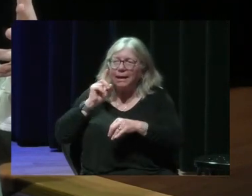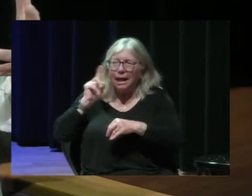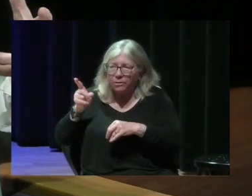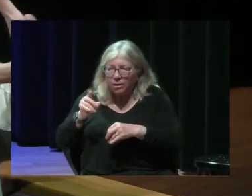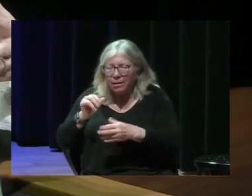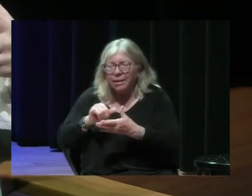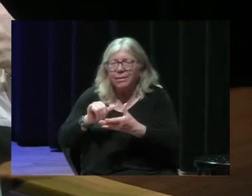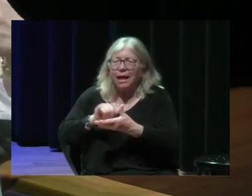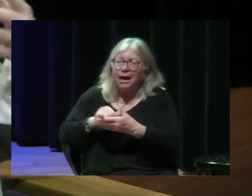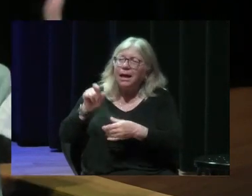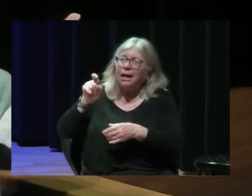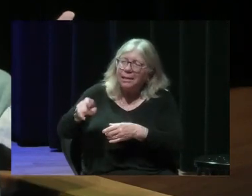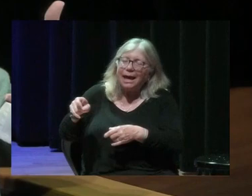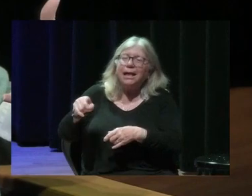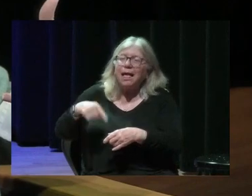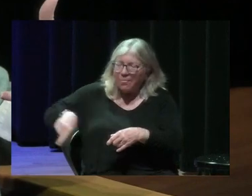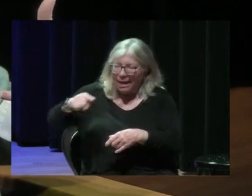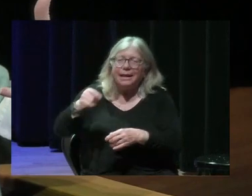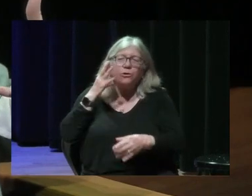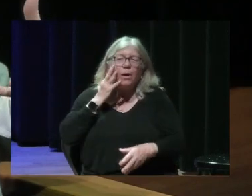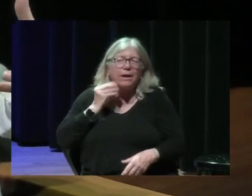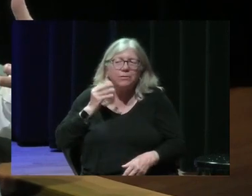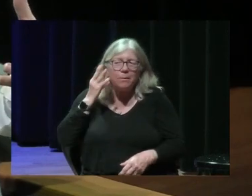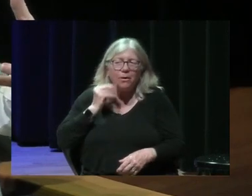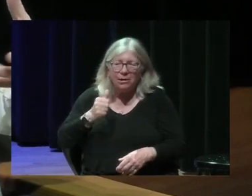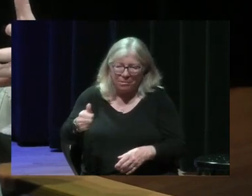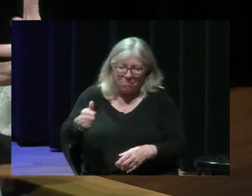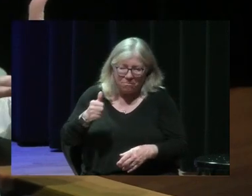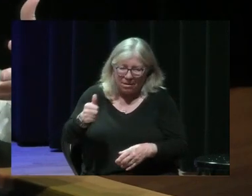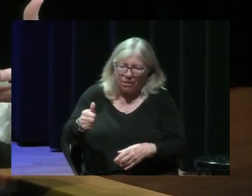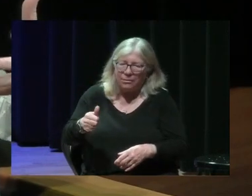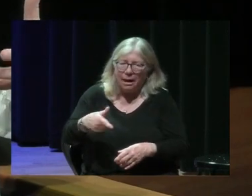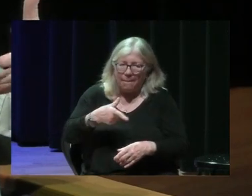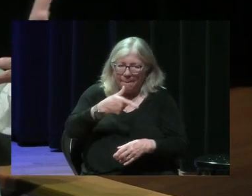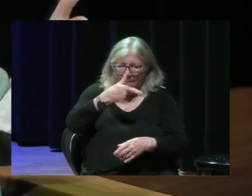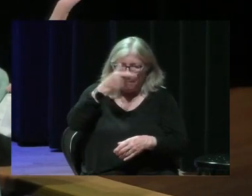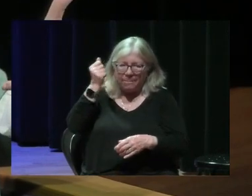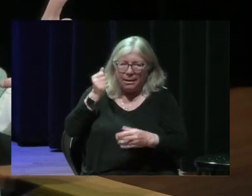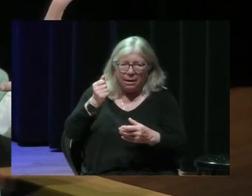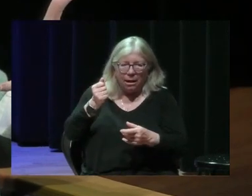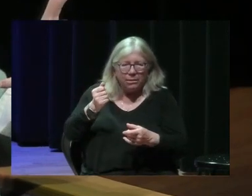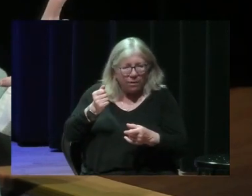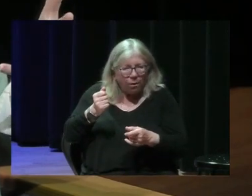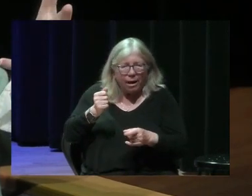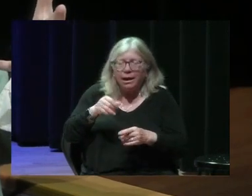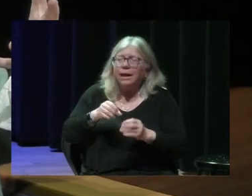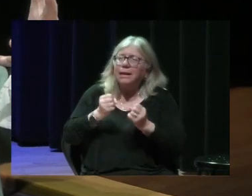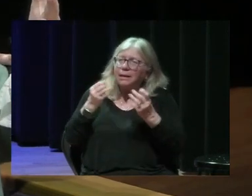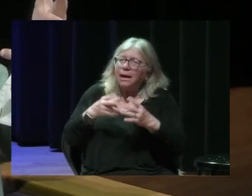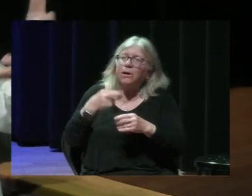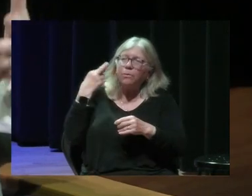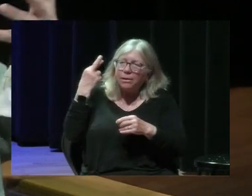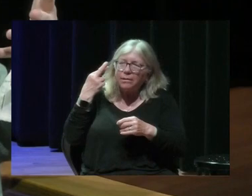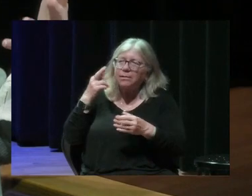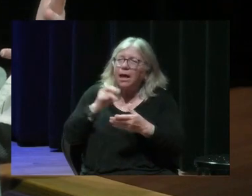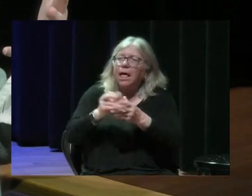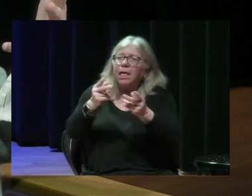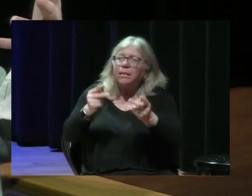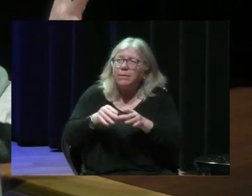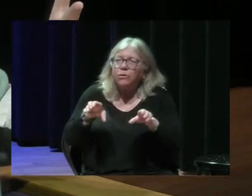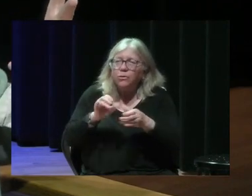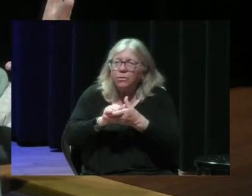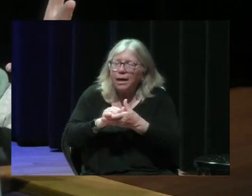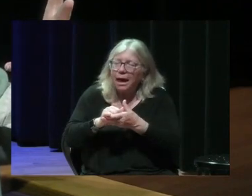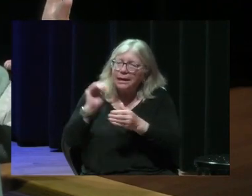that. They have to experience it. And because I think of a lot of reasons, that the place they can do that